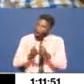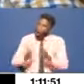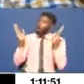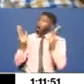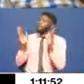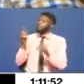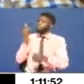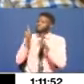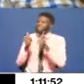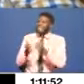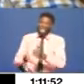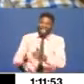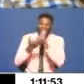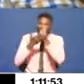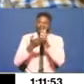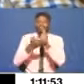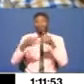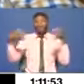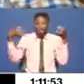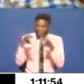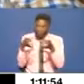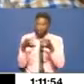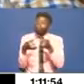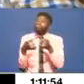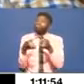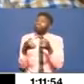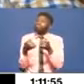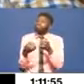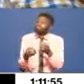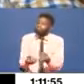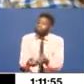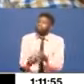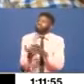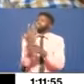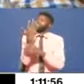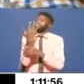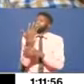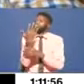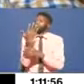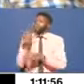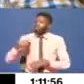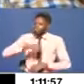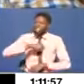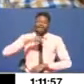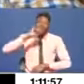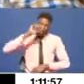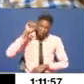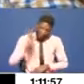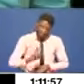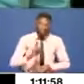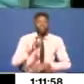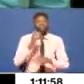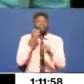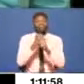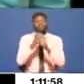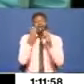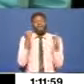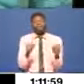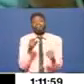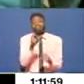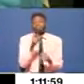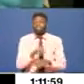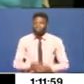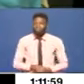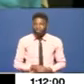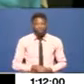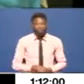hivyo, hili ni jambo ambalo lazima tuhakikishe kuwa tunalishughulikia ipasavyo. The Orange